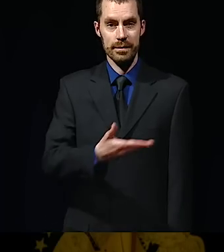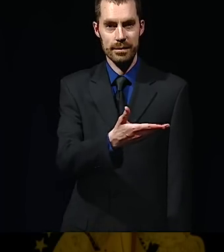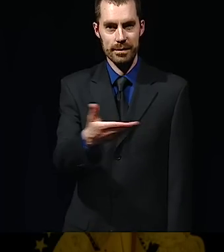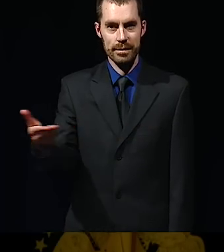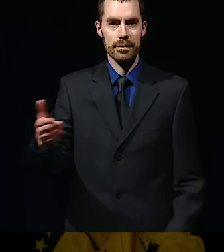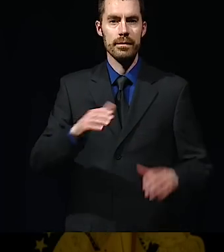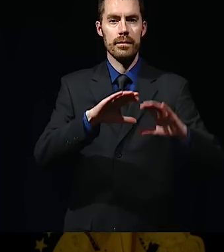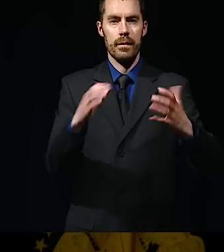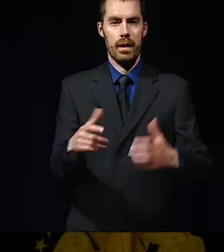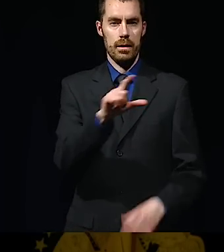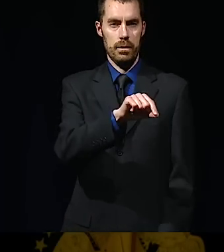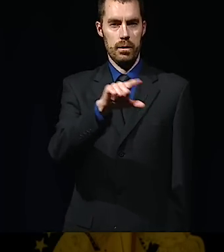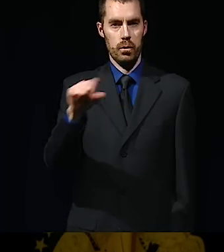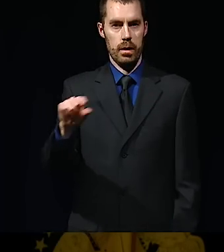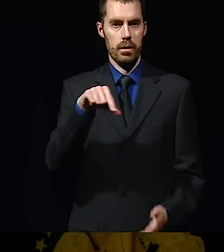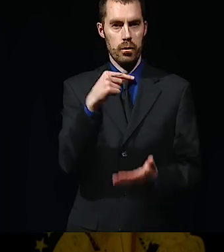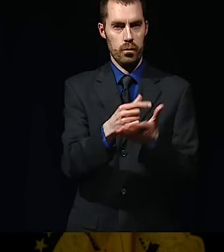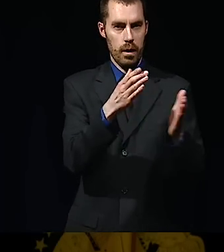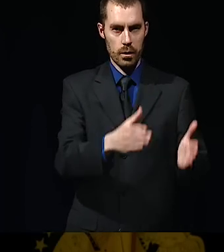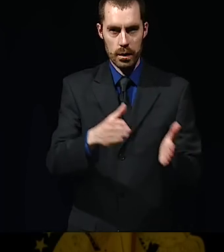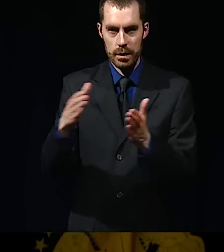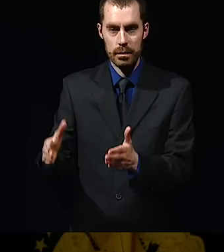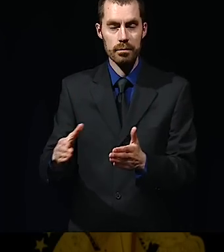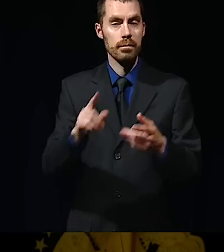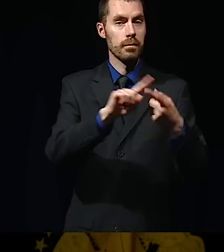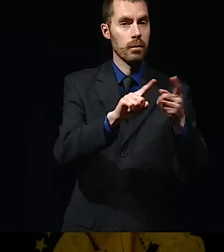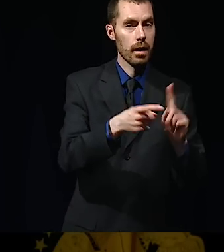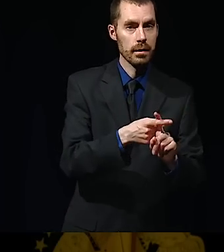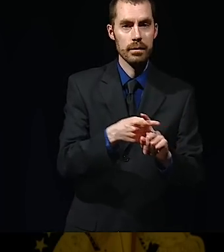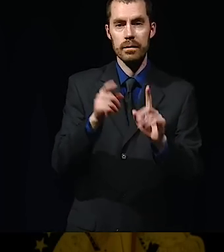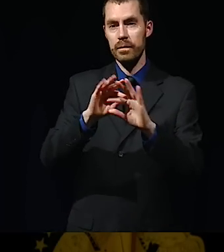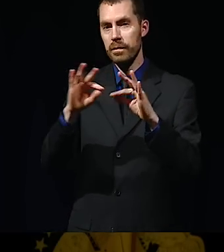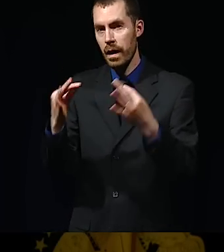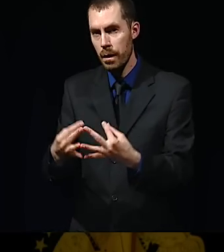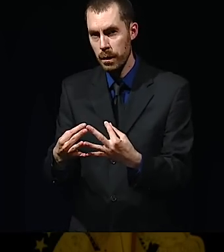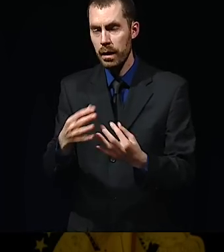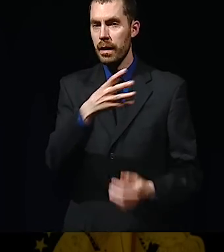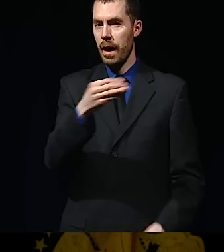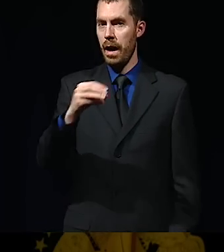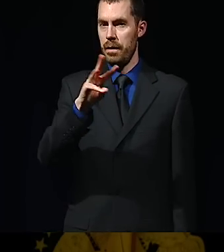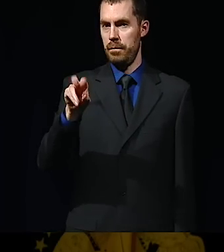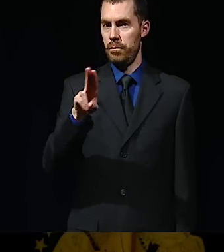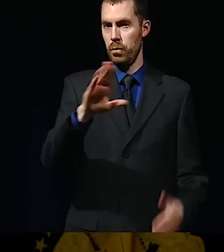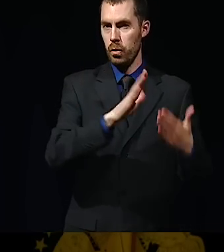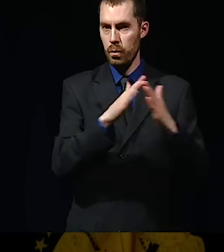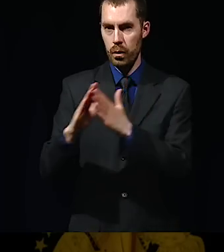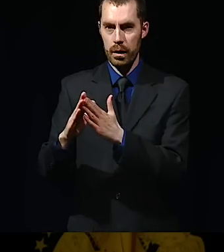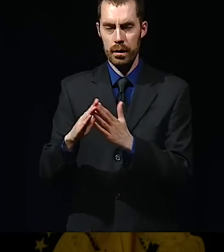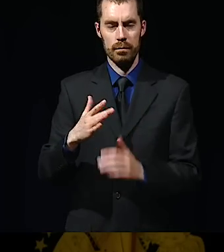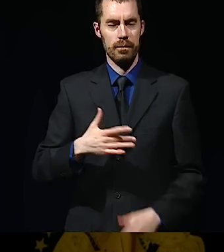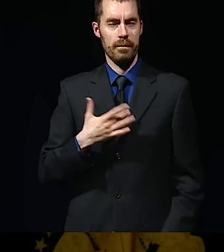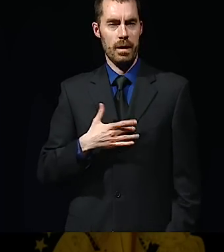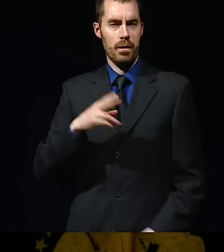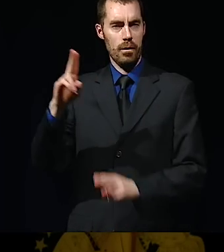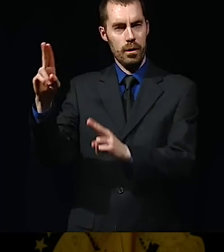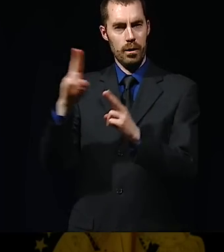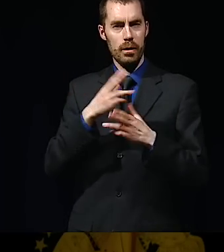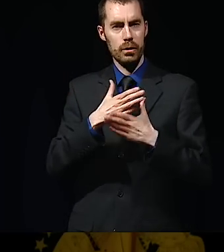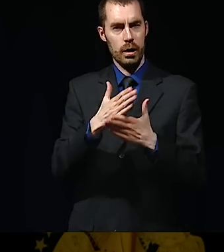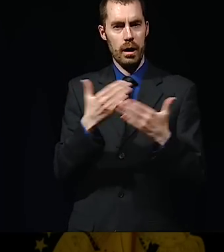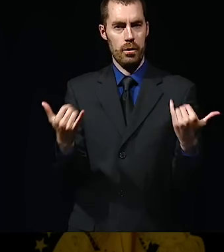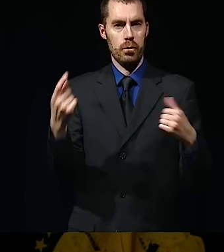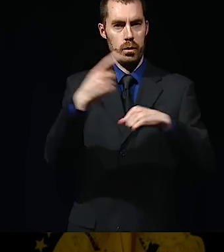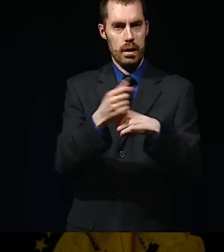To my fellow class of 2020 graduates, friends and family, and the rest of the WU community, I am honored to share today with